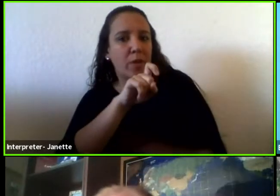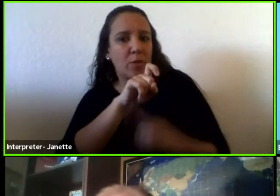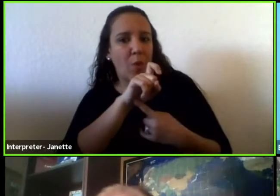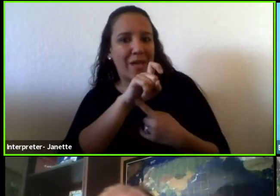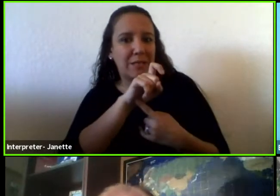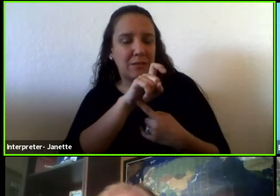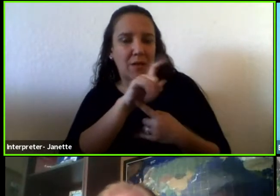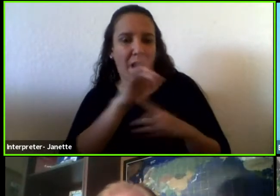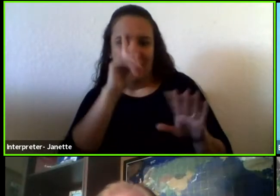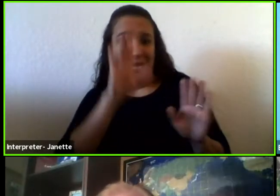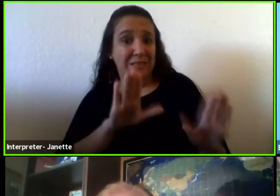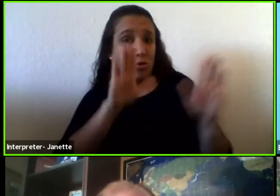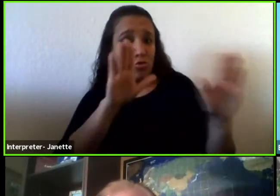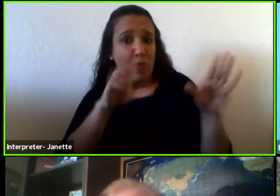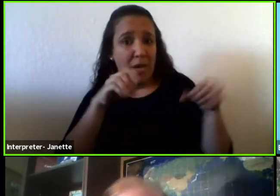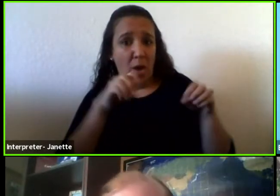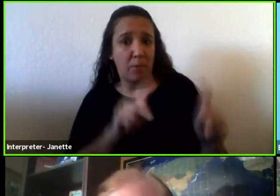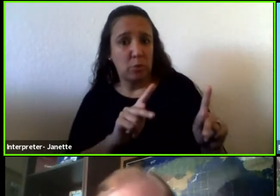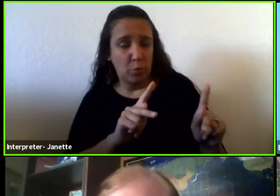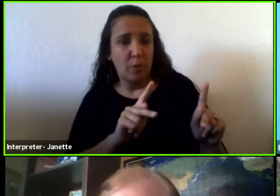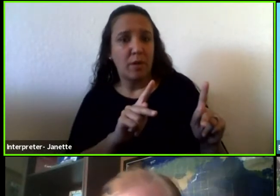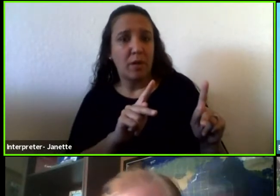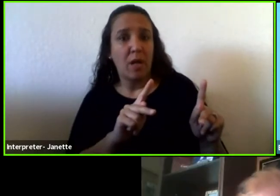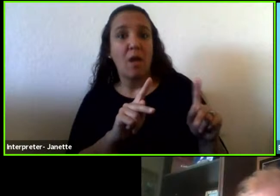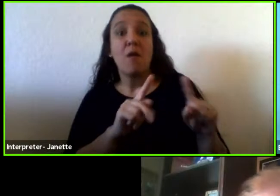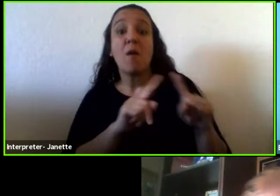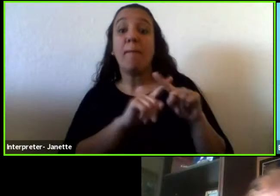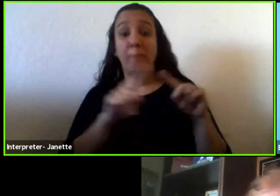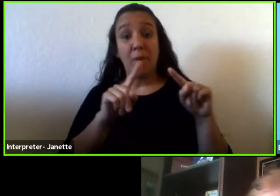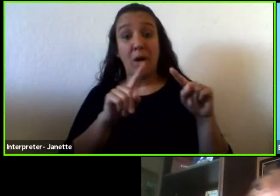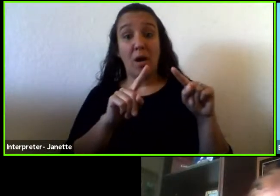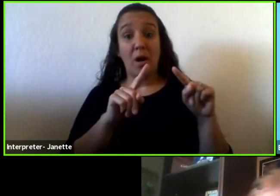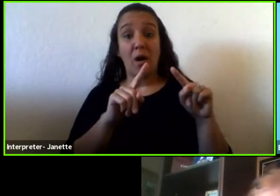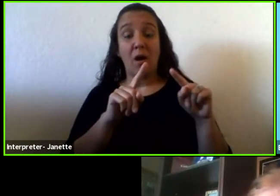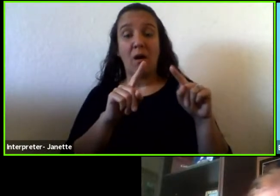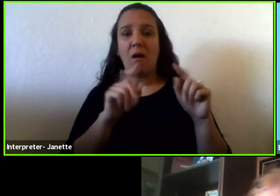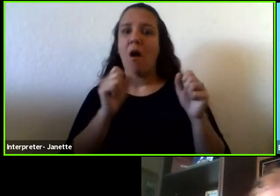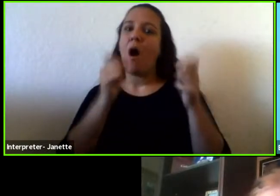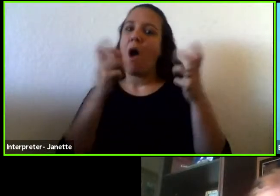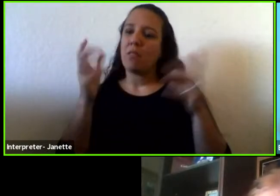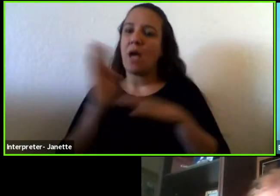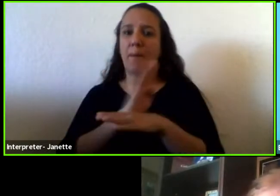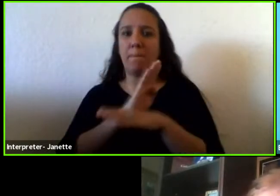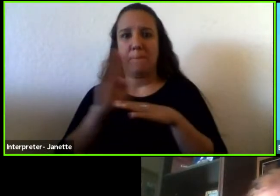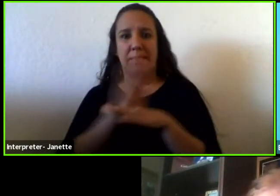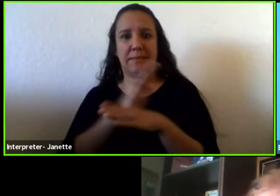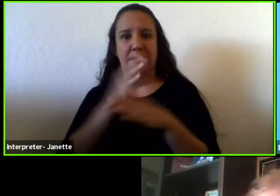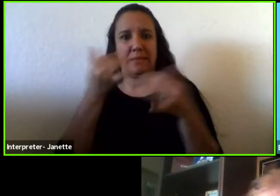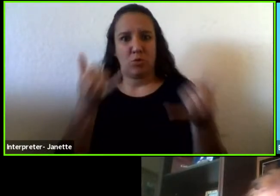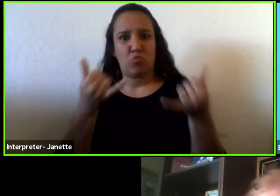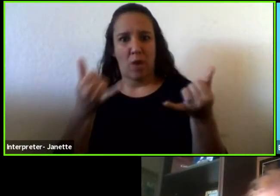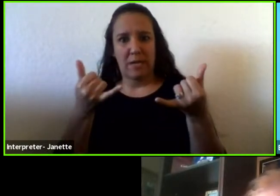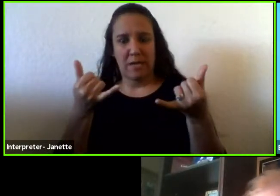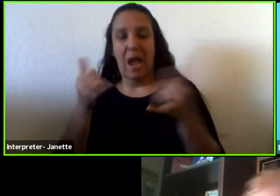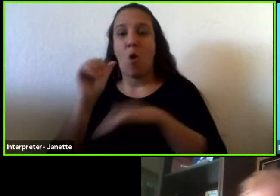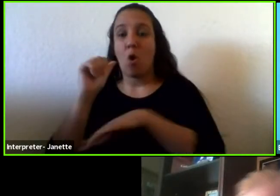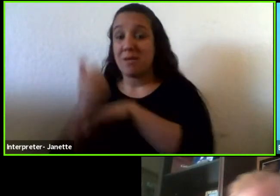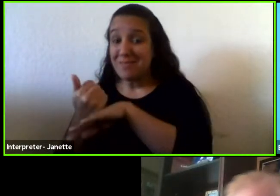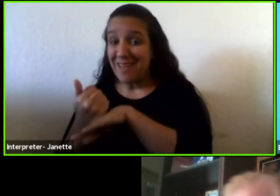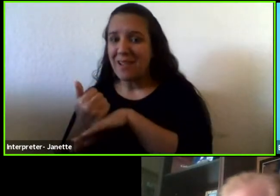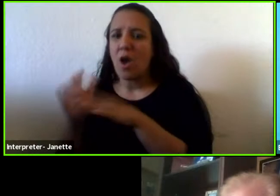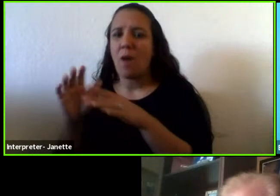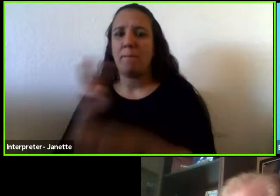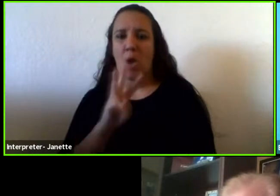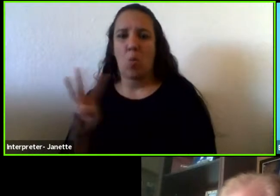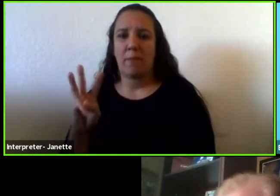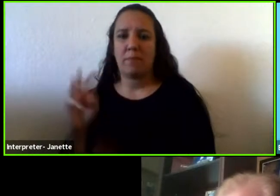it's a great opportunity. What my thought is that when I see a lot of businesses that they build a website with Wix, they look at it, and you look at